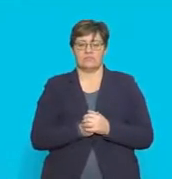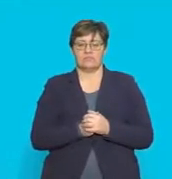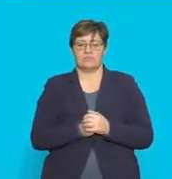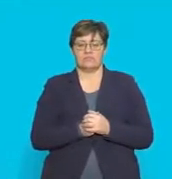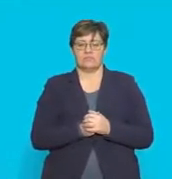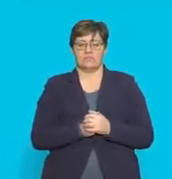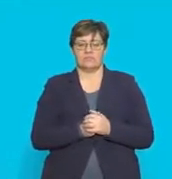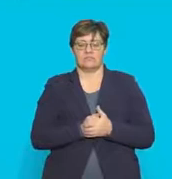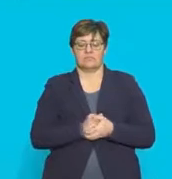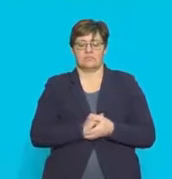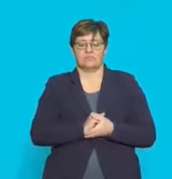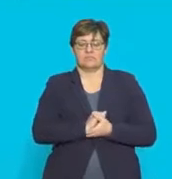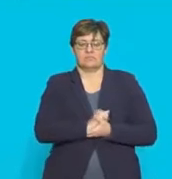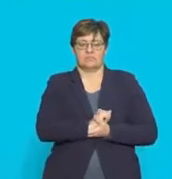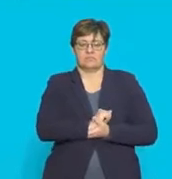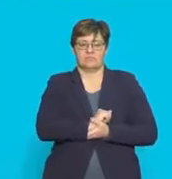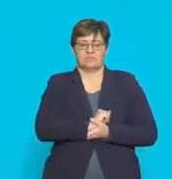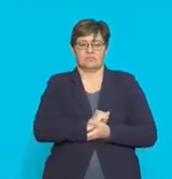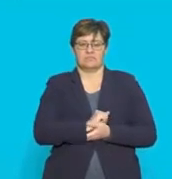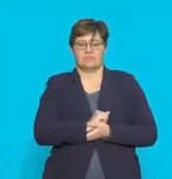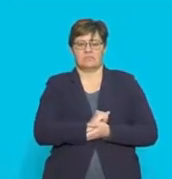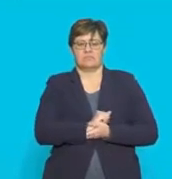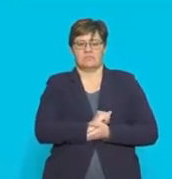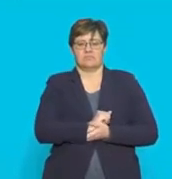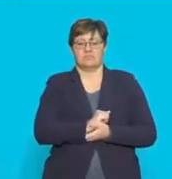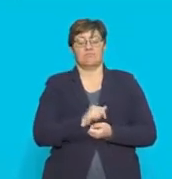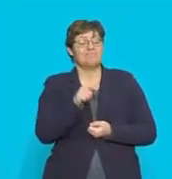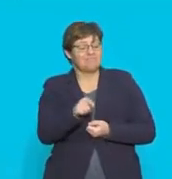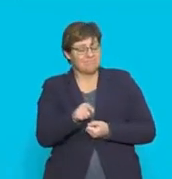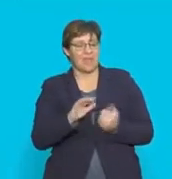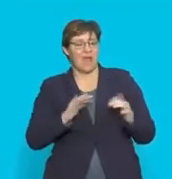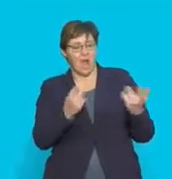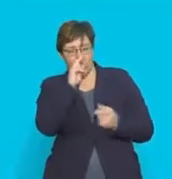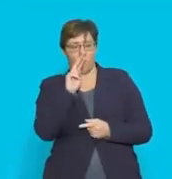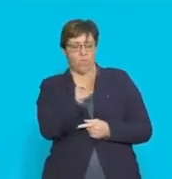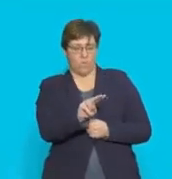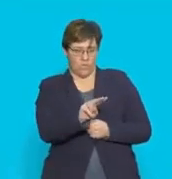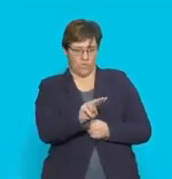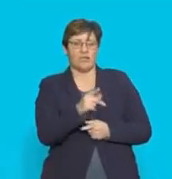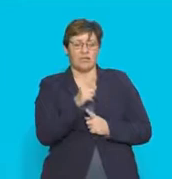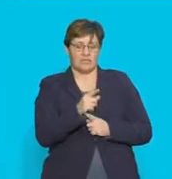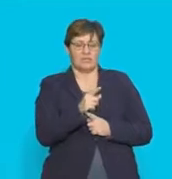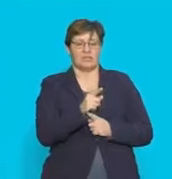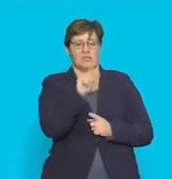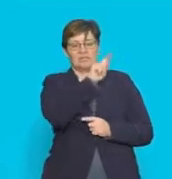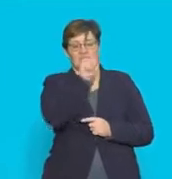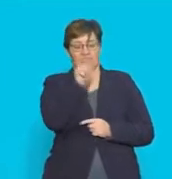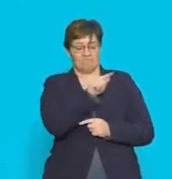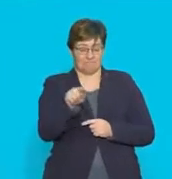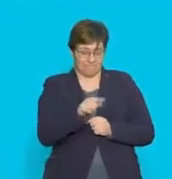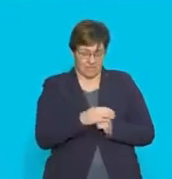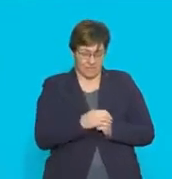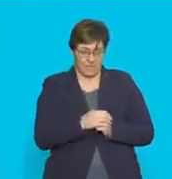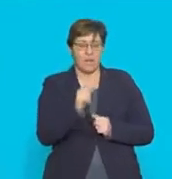be integers, right? So that's how you look at the concept of integers. They are both negative